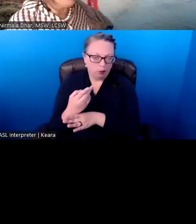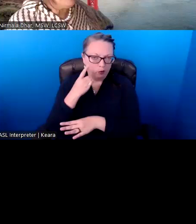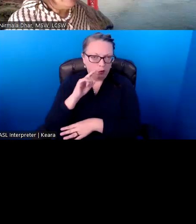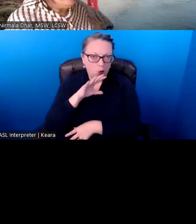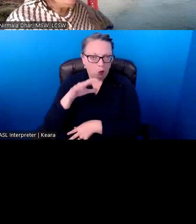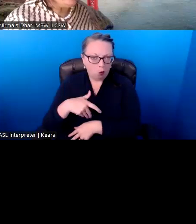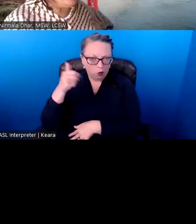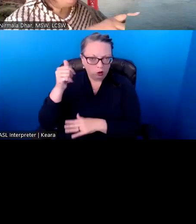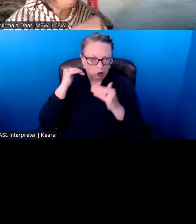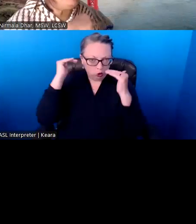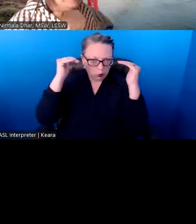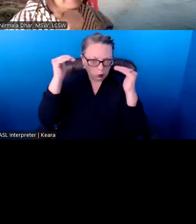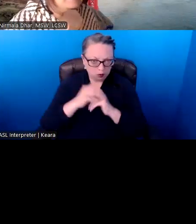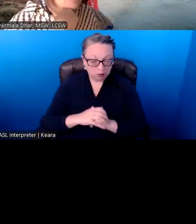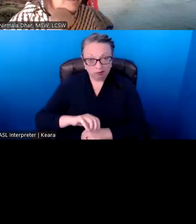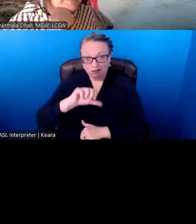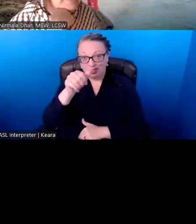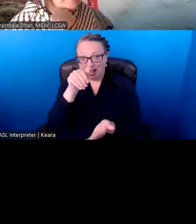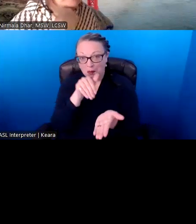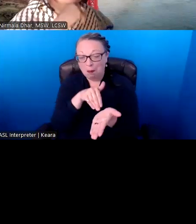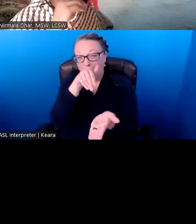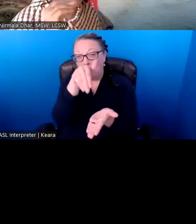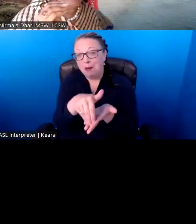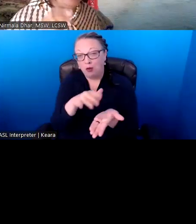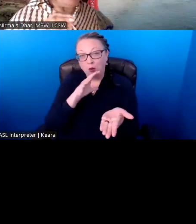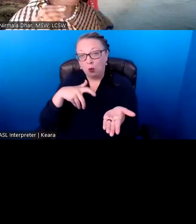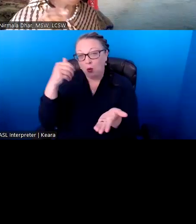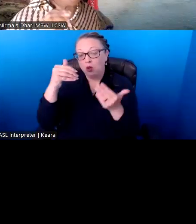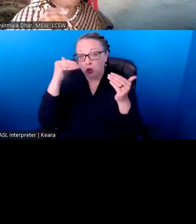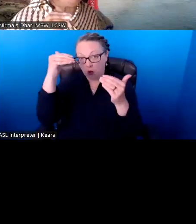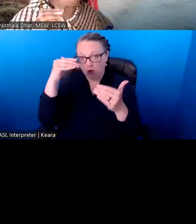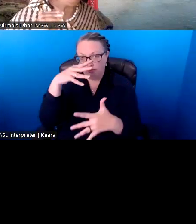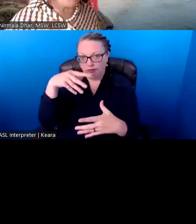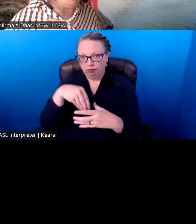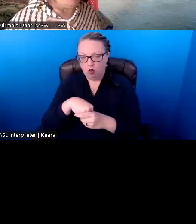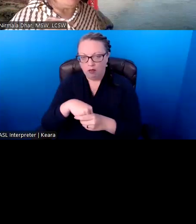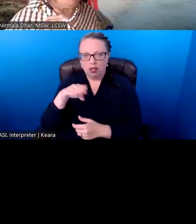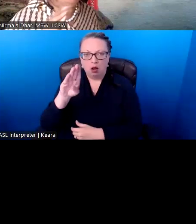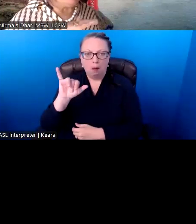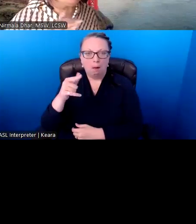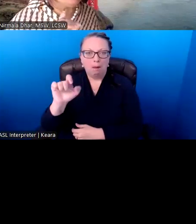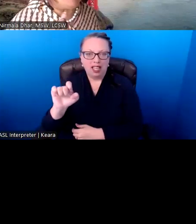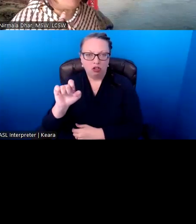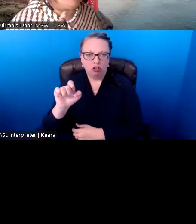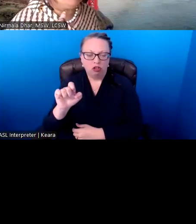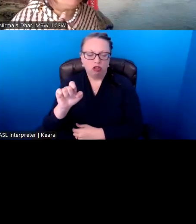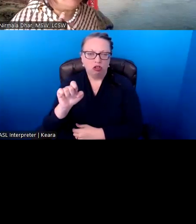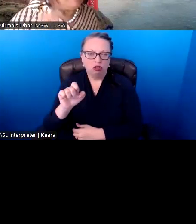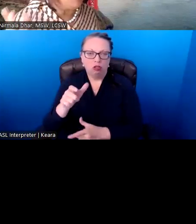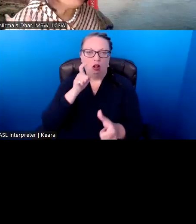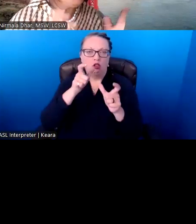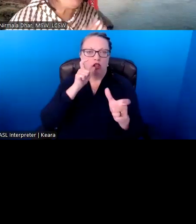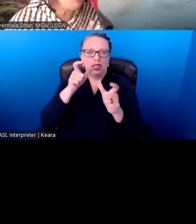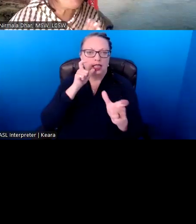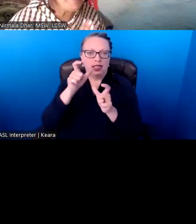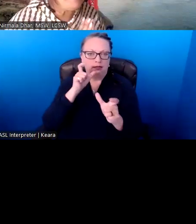adults. 10 million older adults engaged in binge drinking in the last month. And